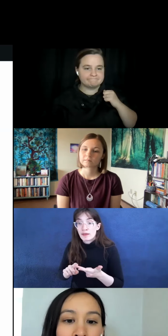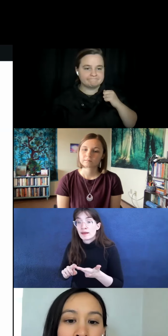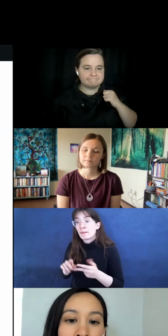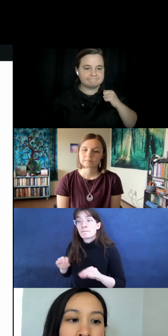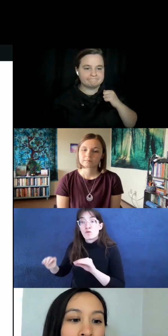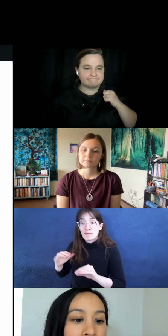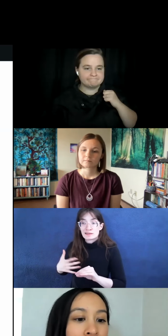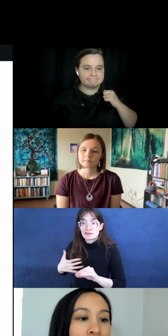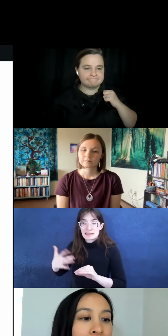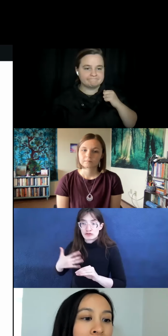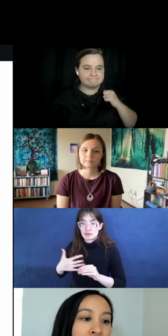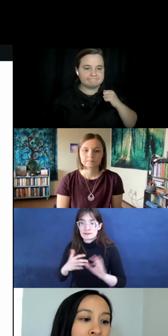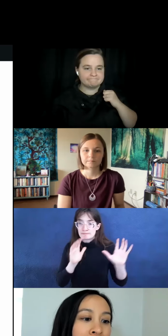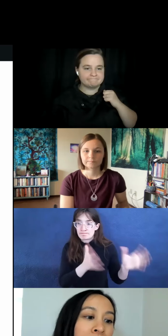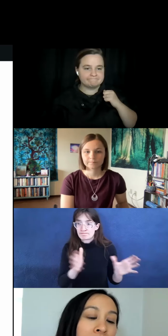sensations.